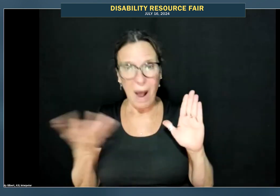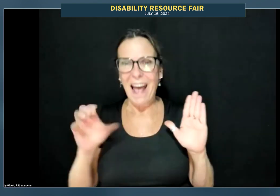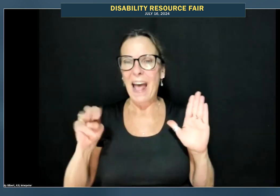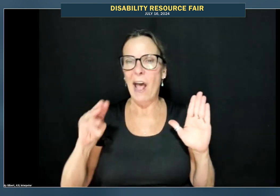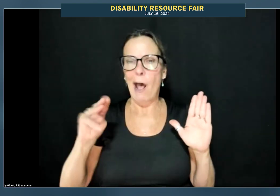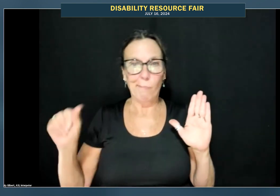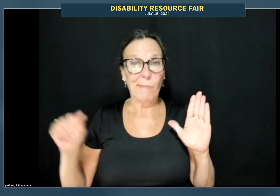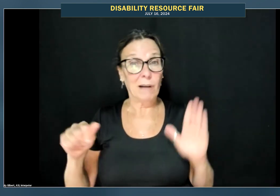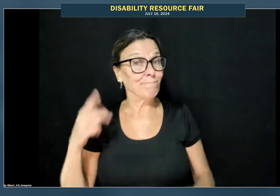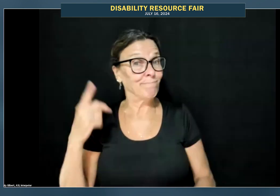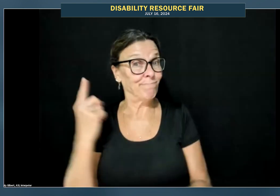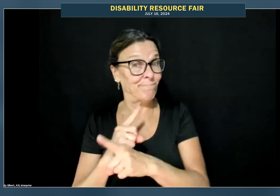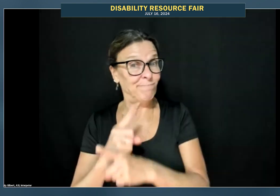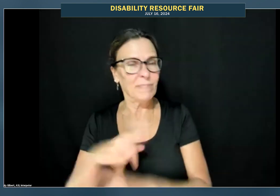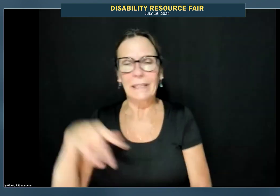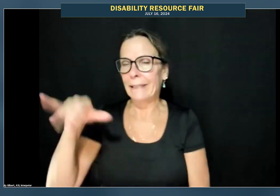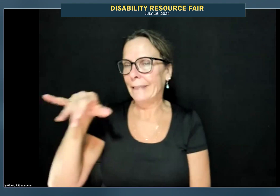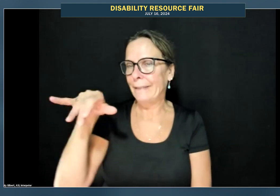Absolutely.